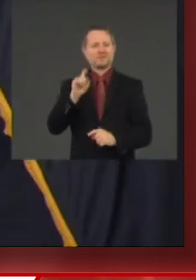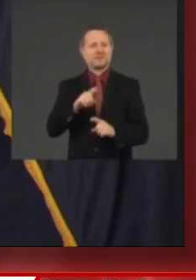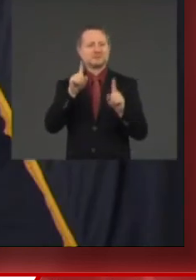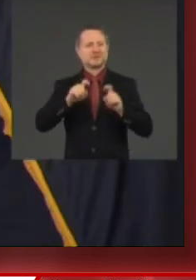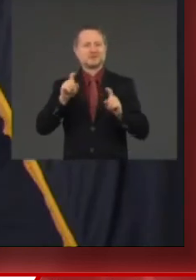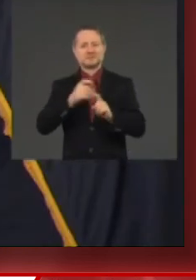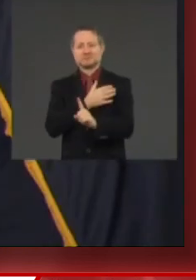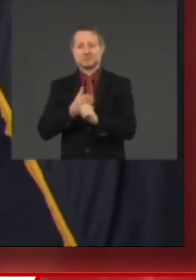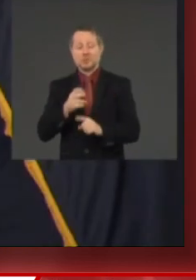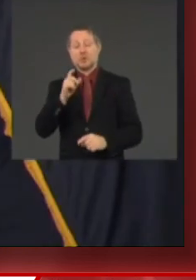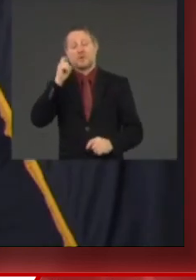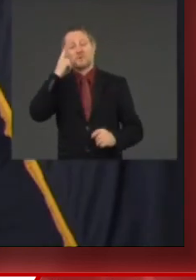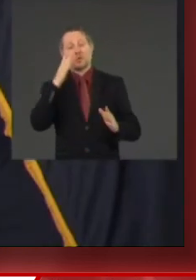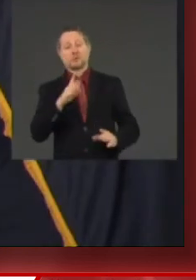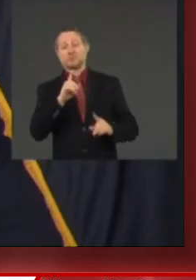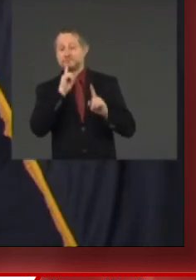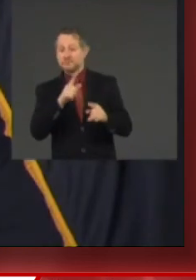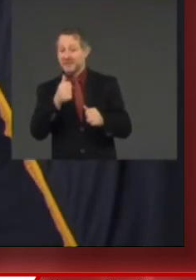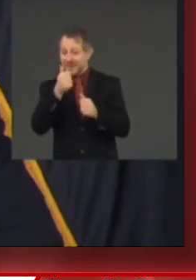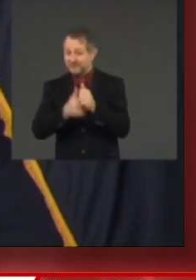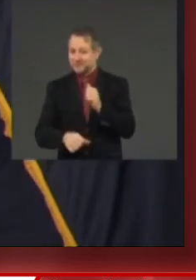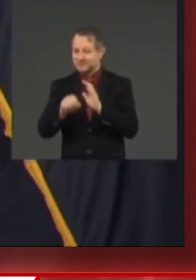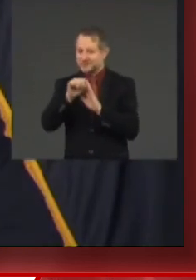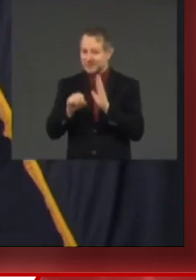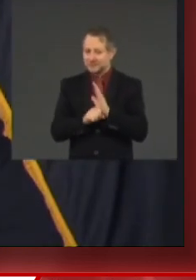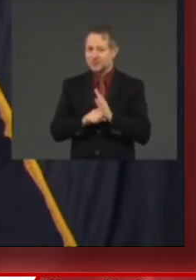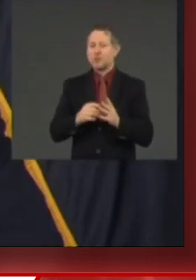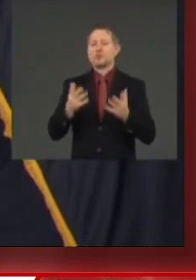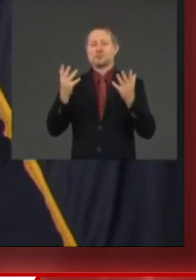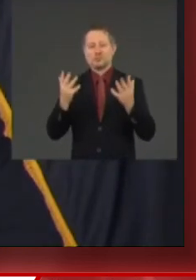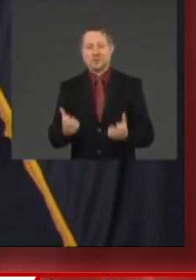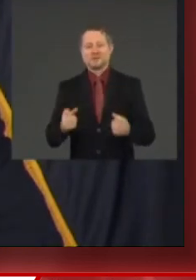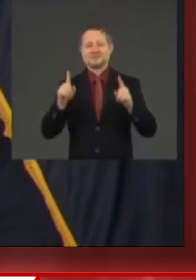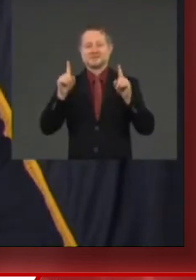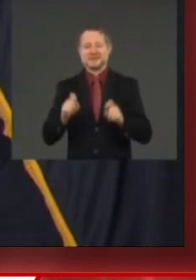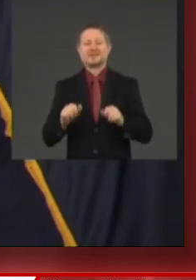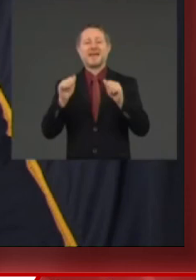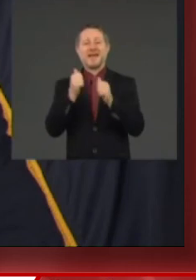in coverage of COVID-19, and today's presser taking a little